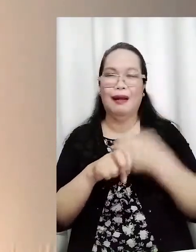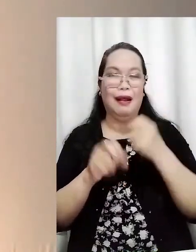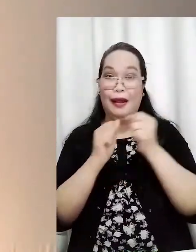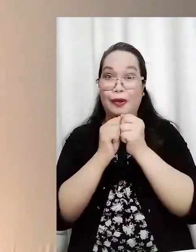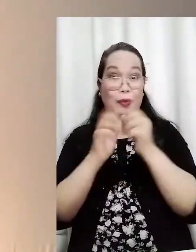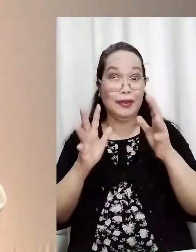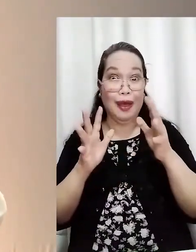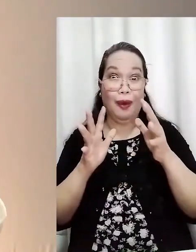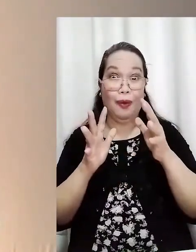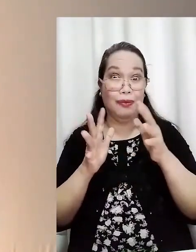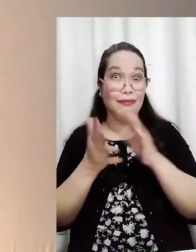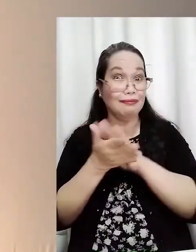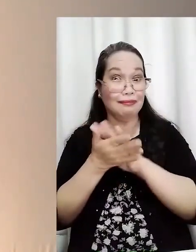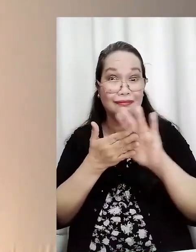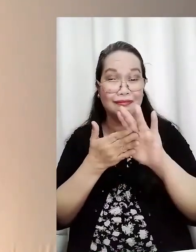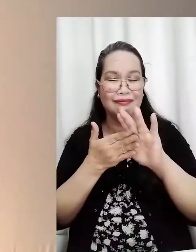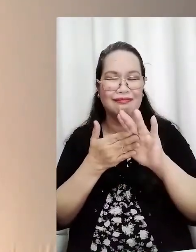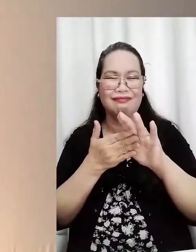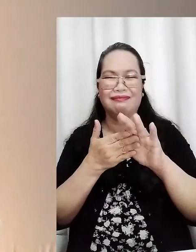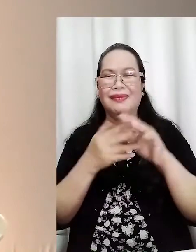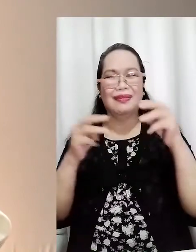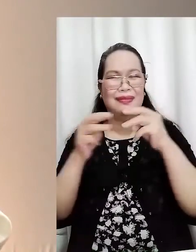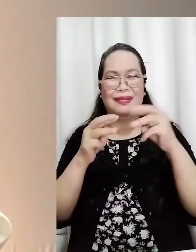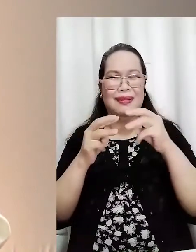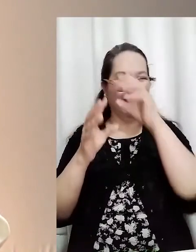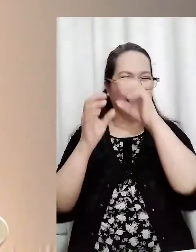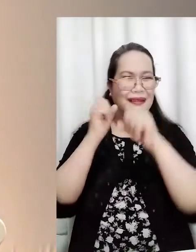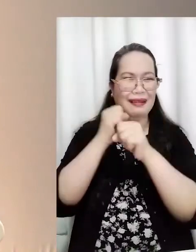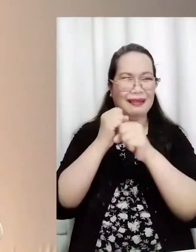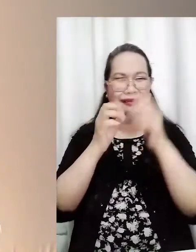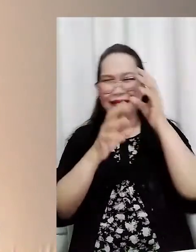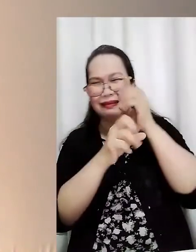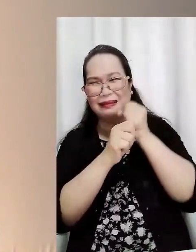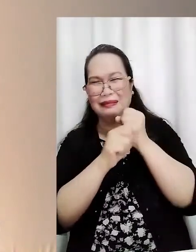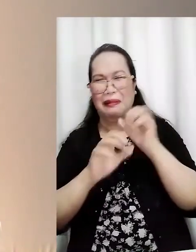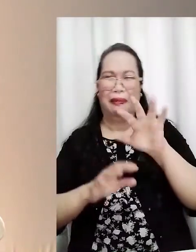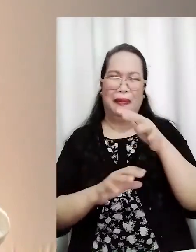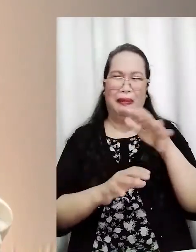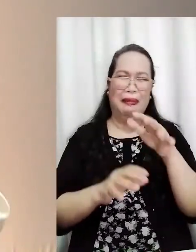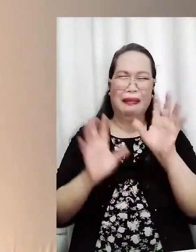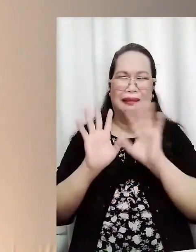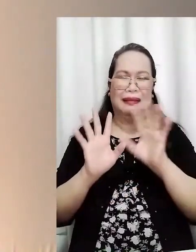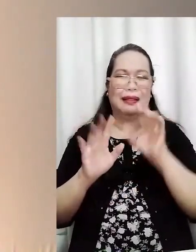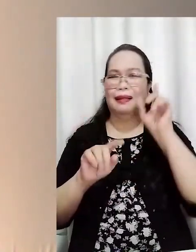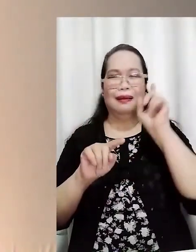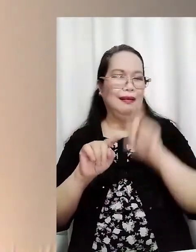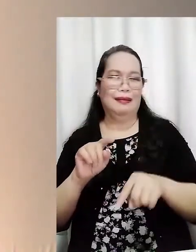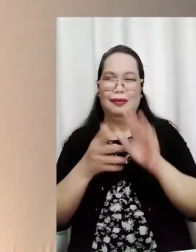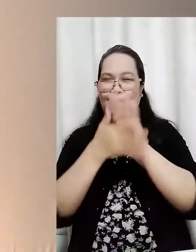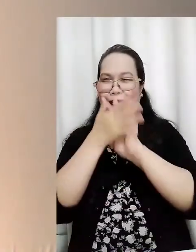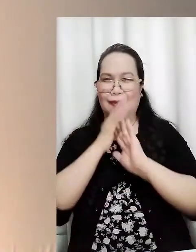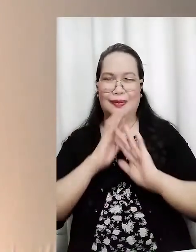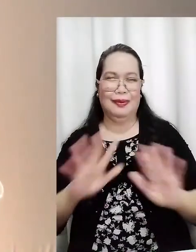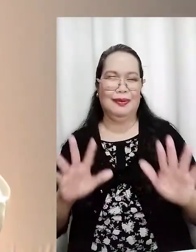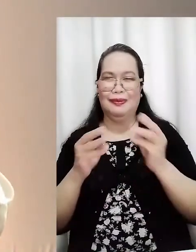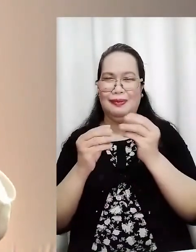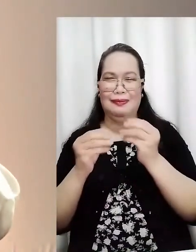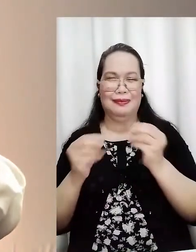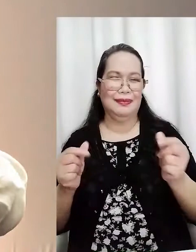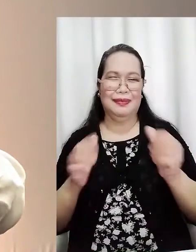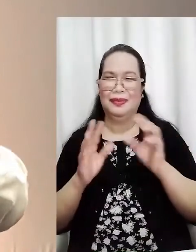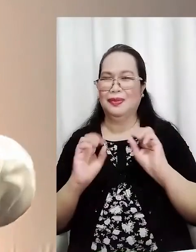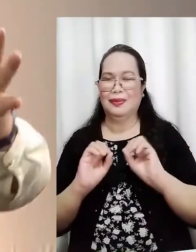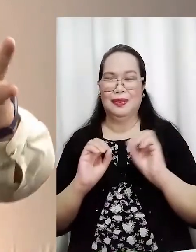warring people to trust in you to help them to find that peace. And that the people that we serve and